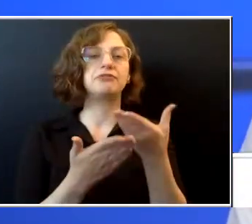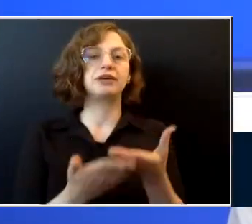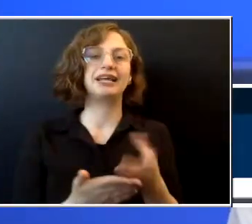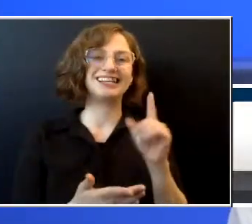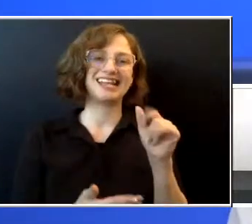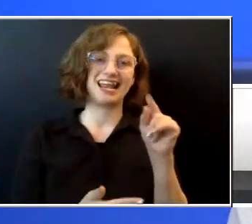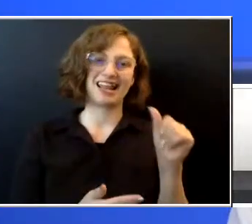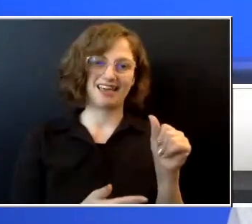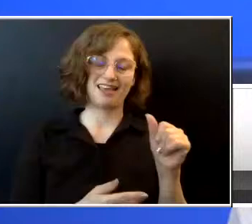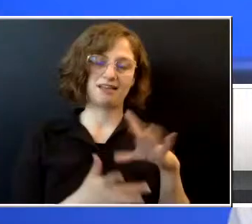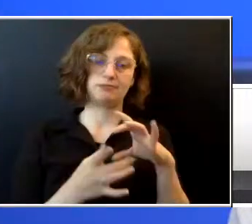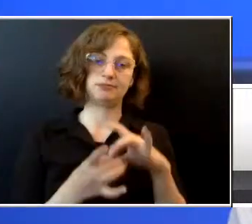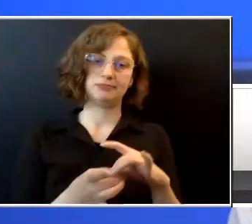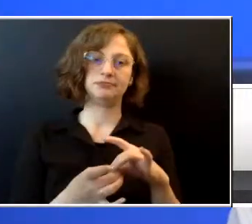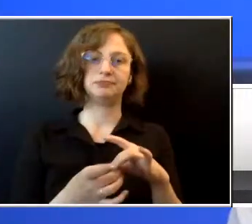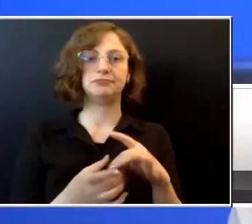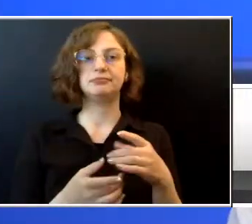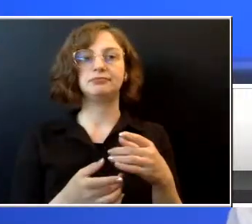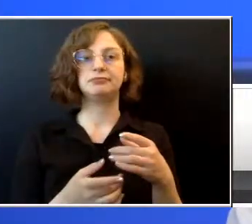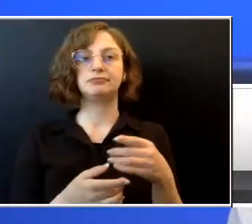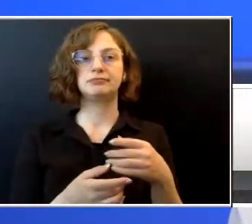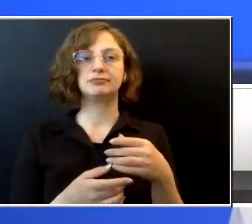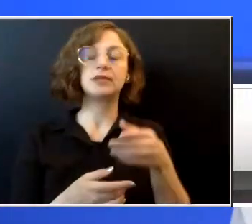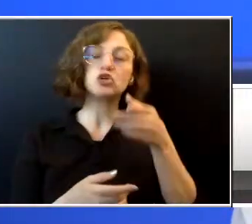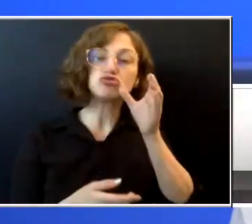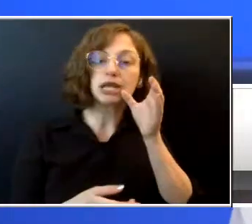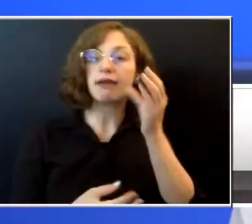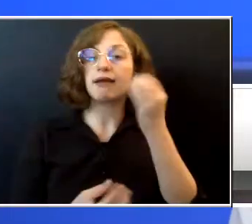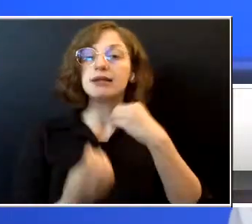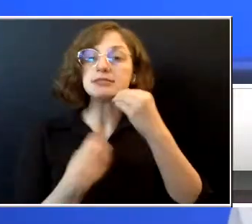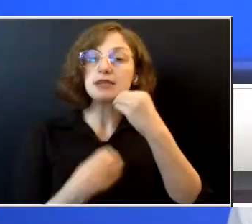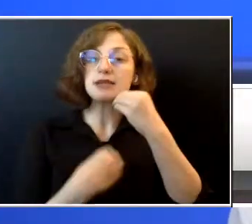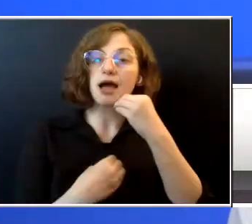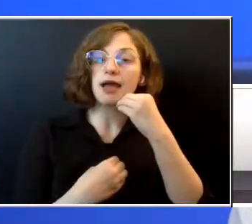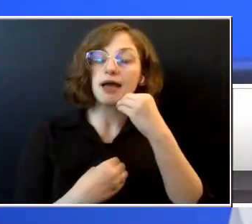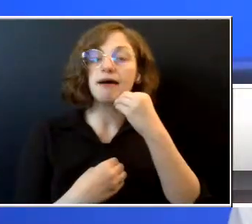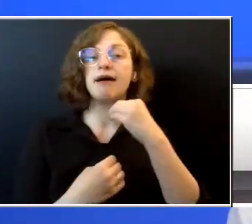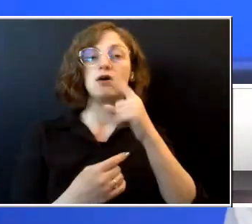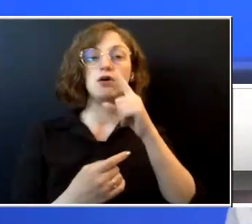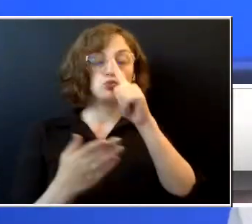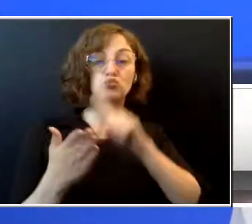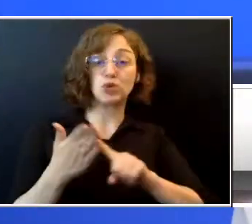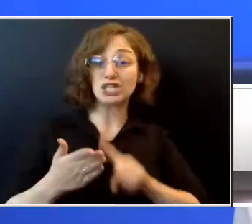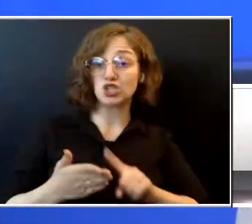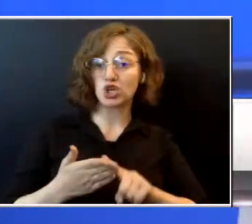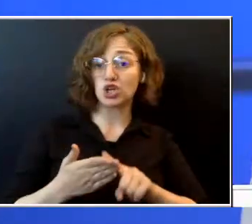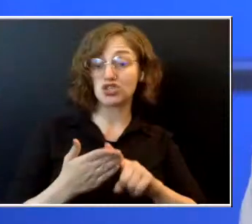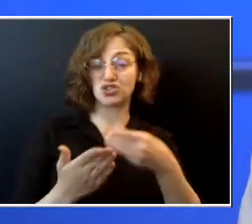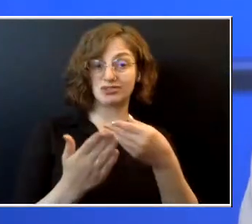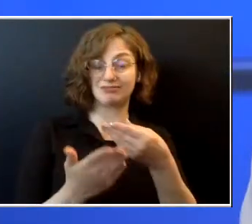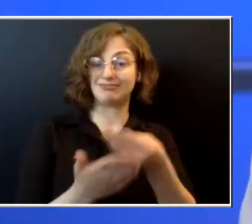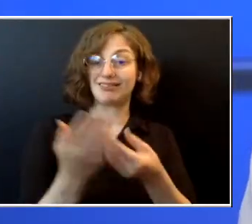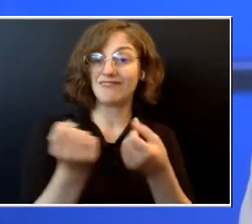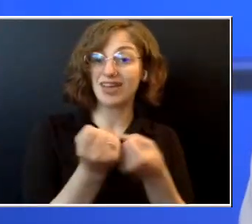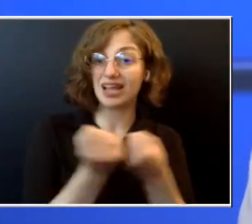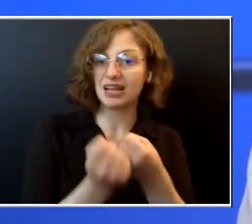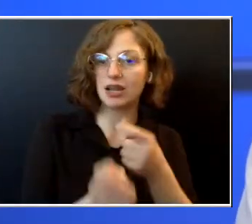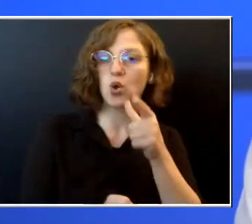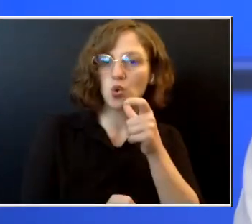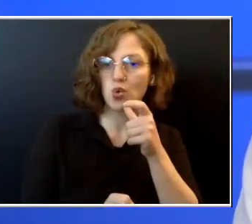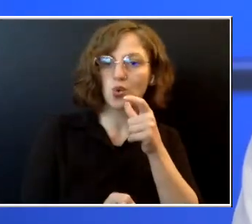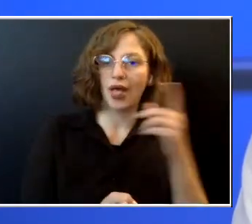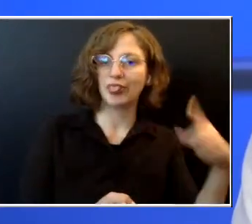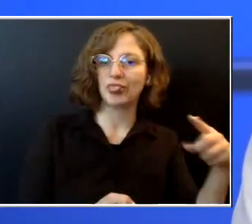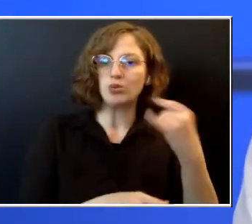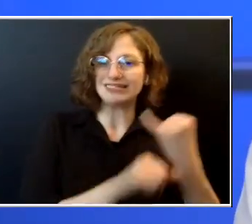and diet have been driven by industries. I think now we think there may be